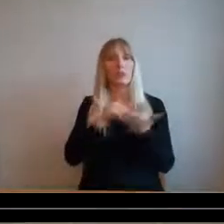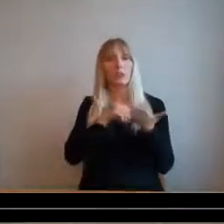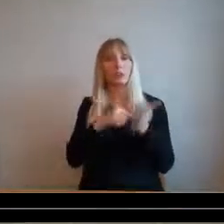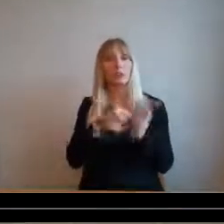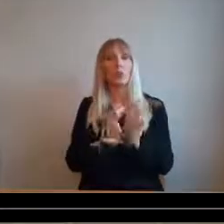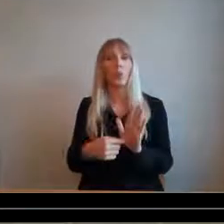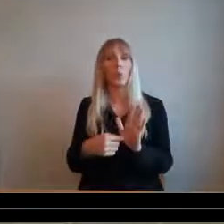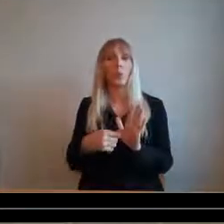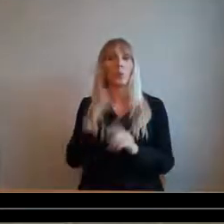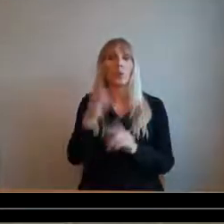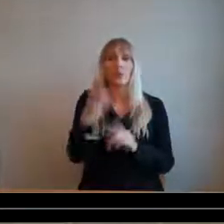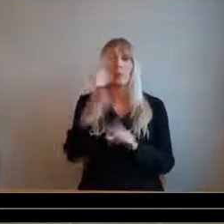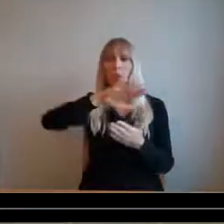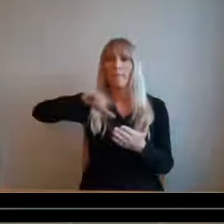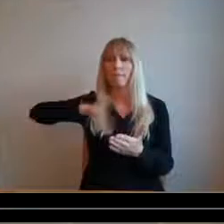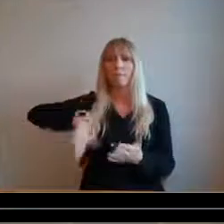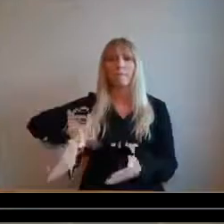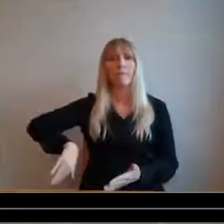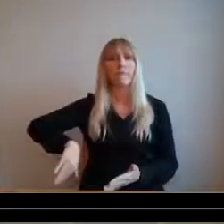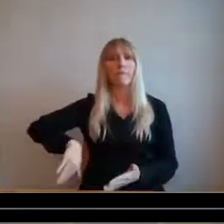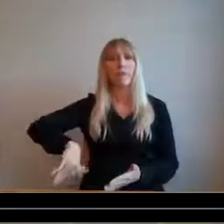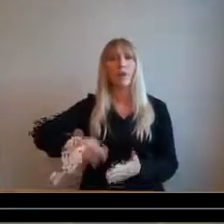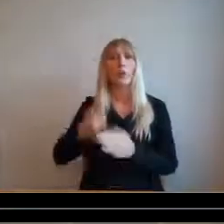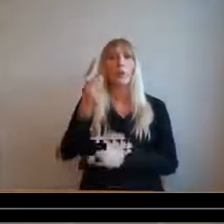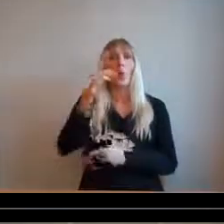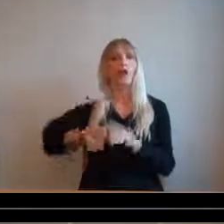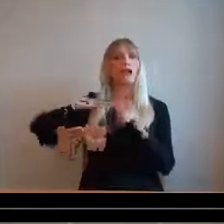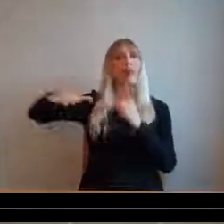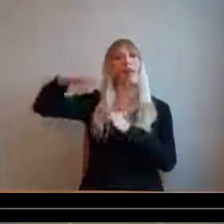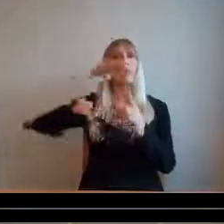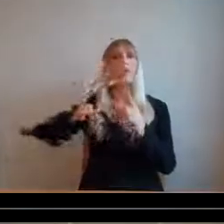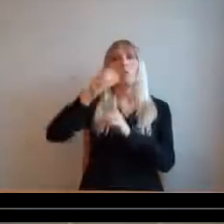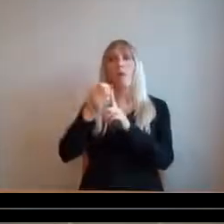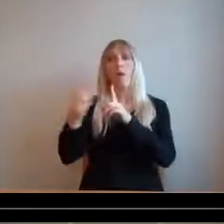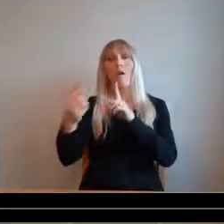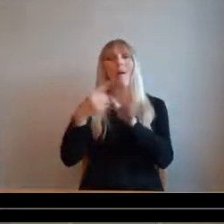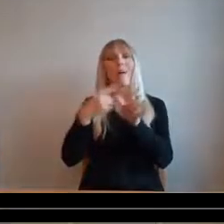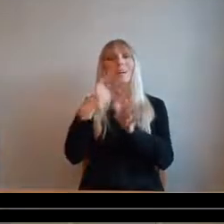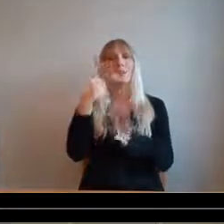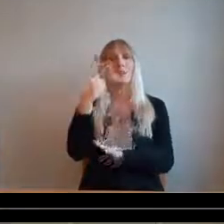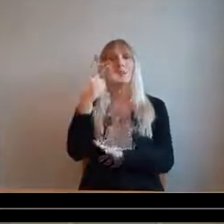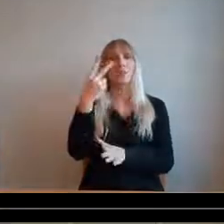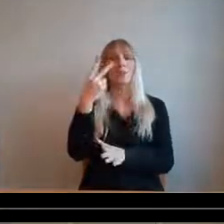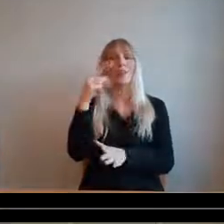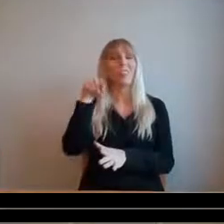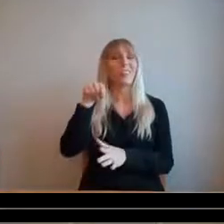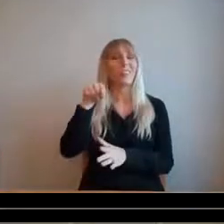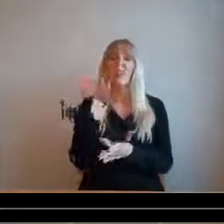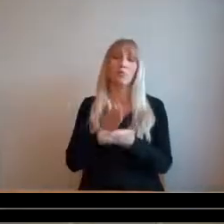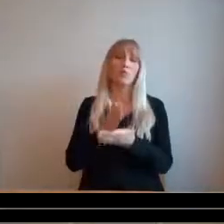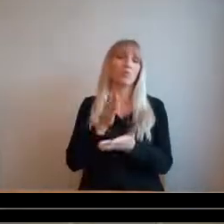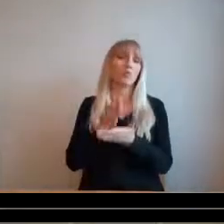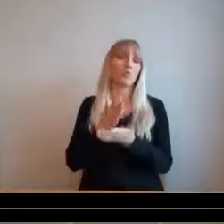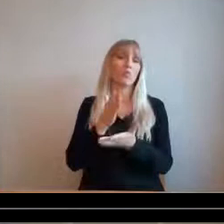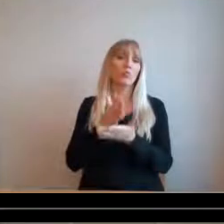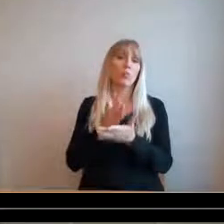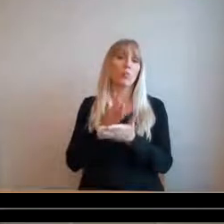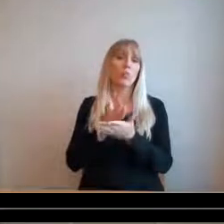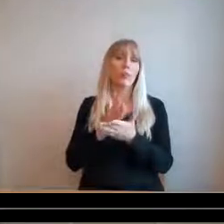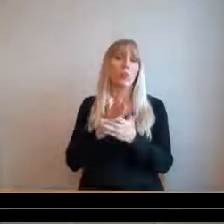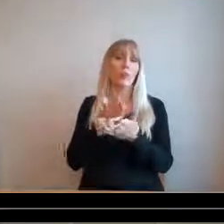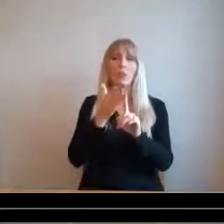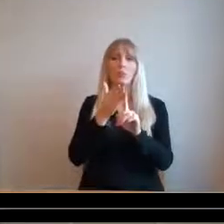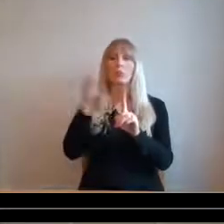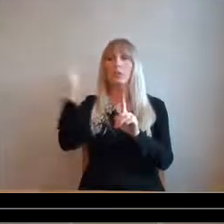the trees being removed along the north section, the north side of the A2, and it's purely for the diversion of